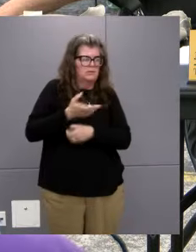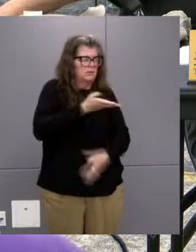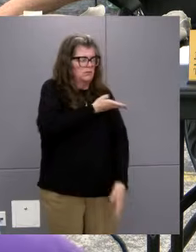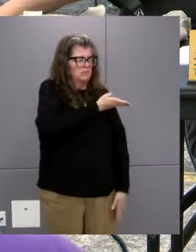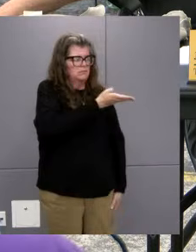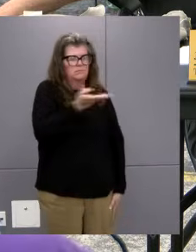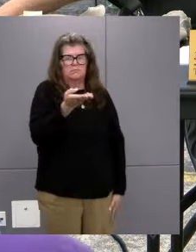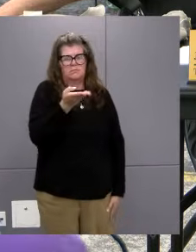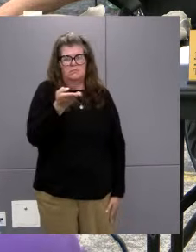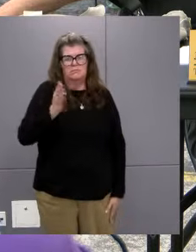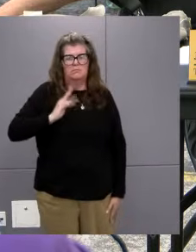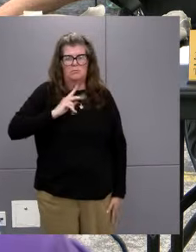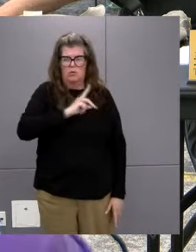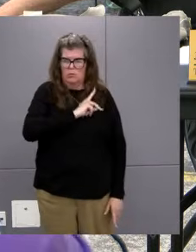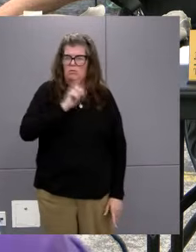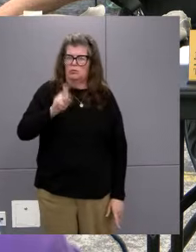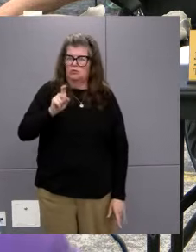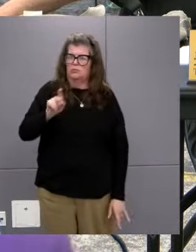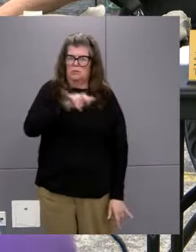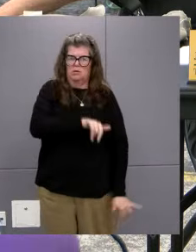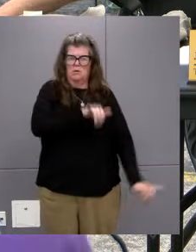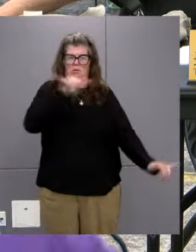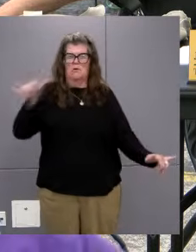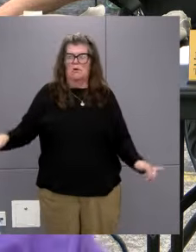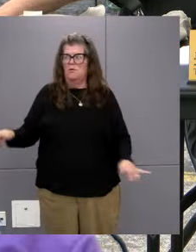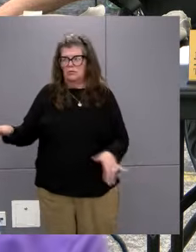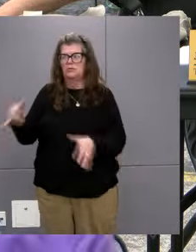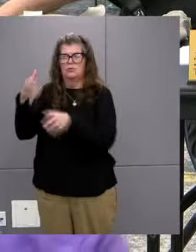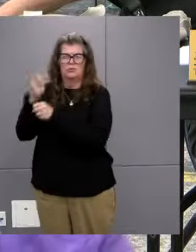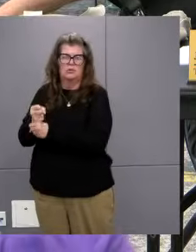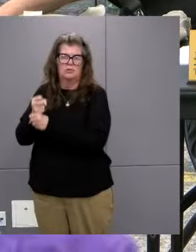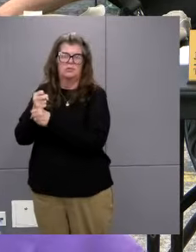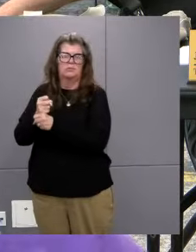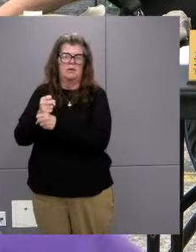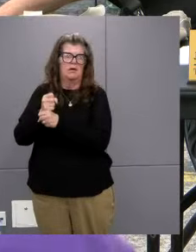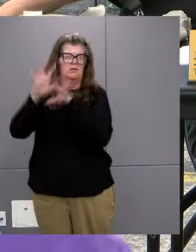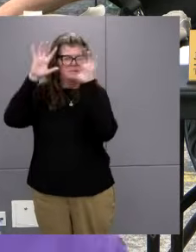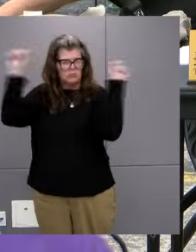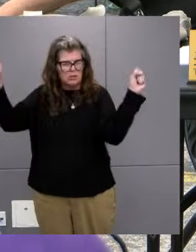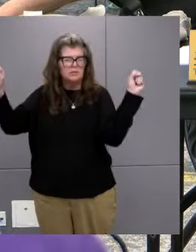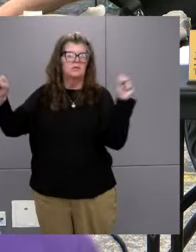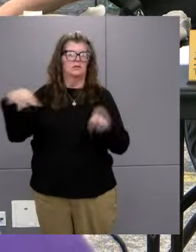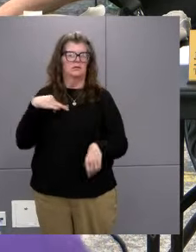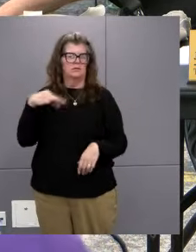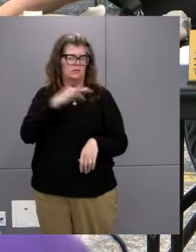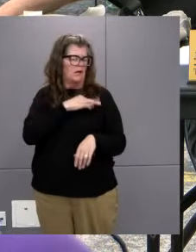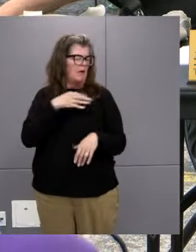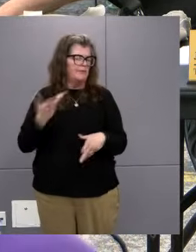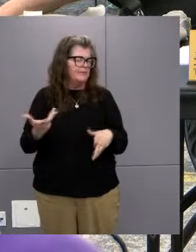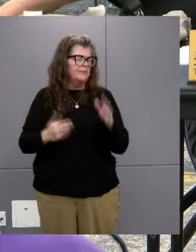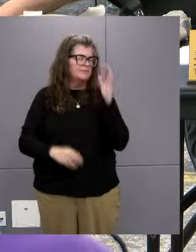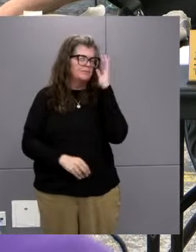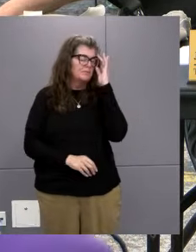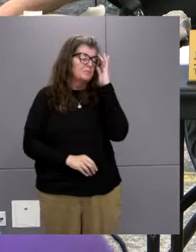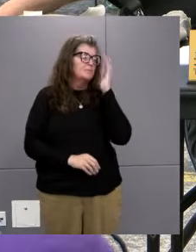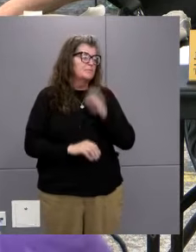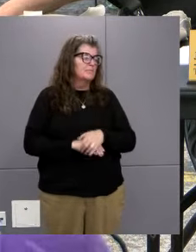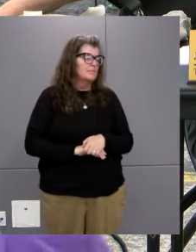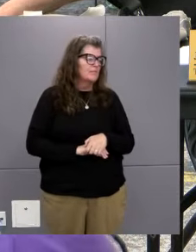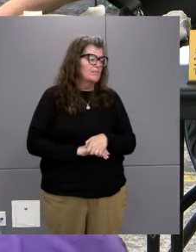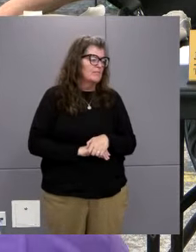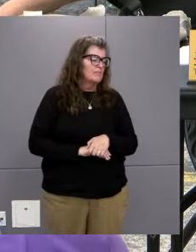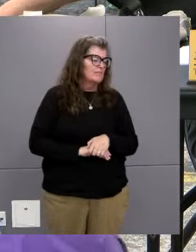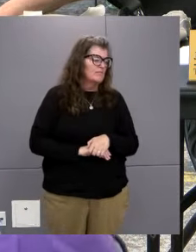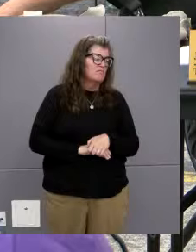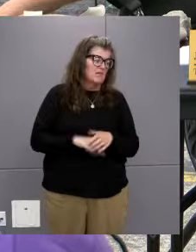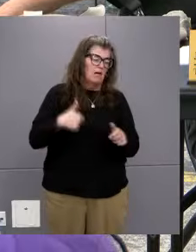should be trusted by the college staff, faculty, and the president as well, if the people chose to put them here. It didn't sit